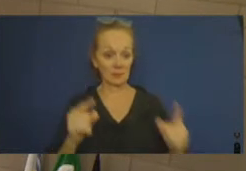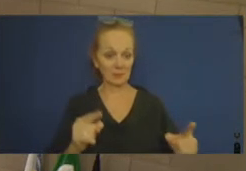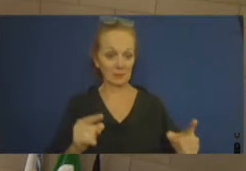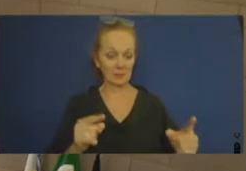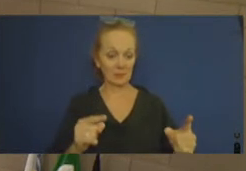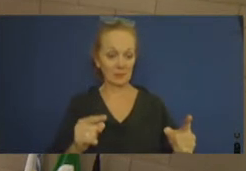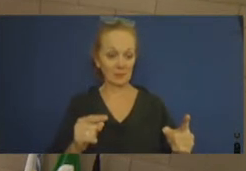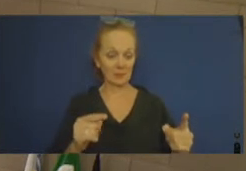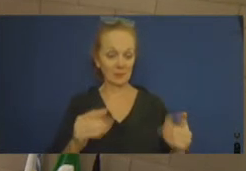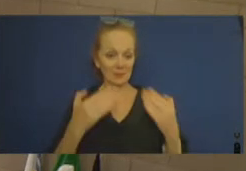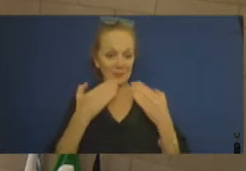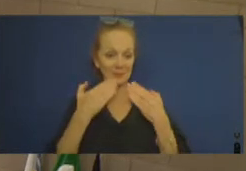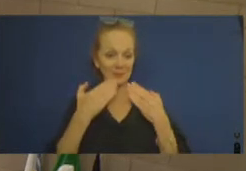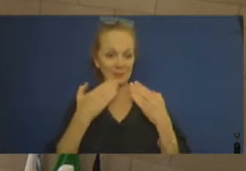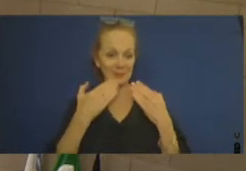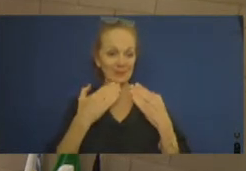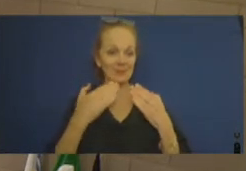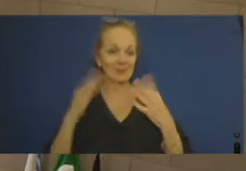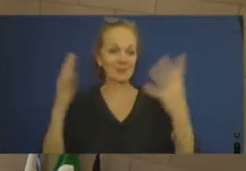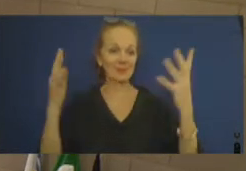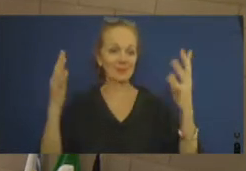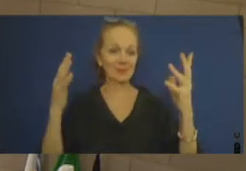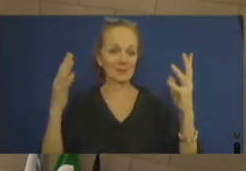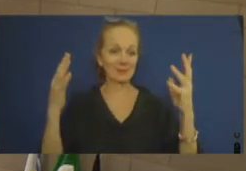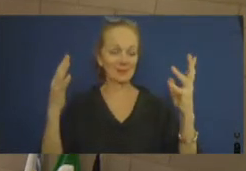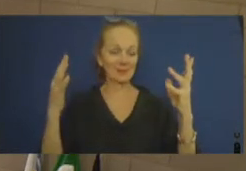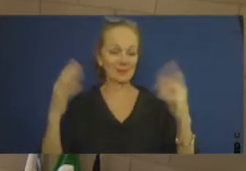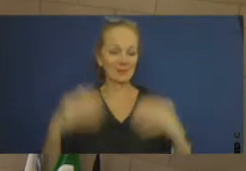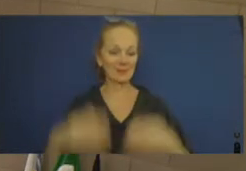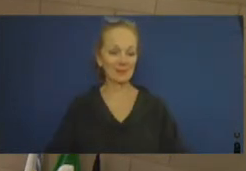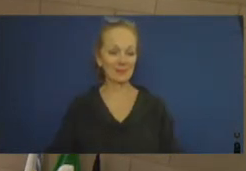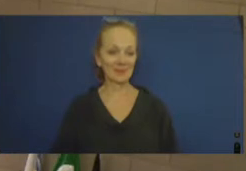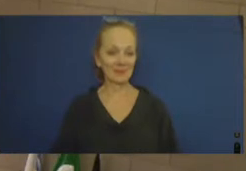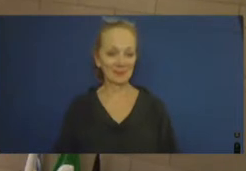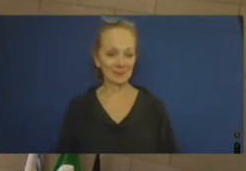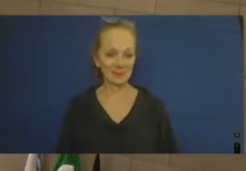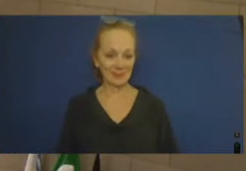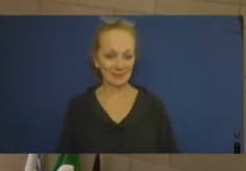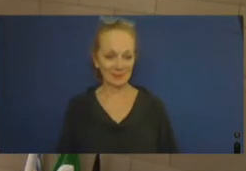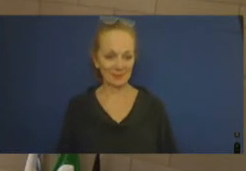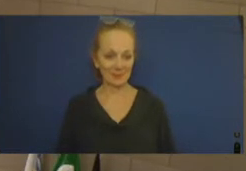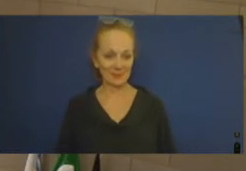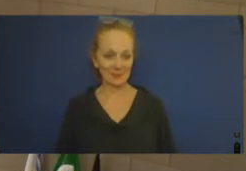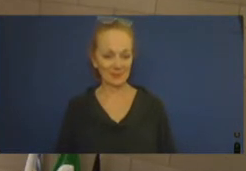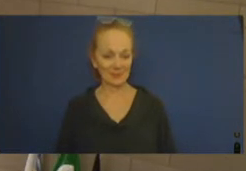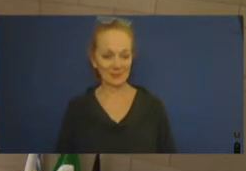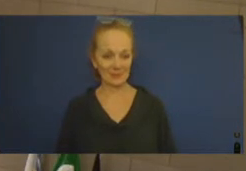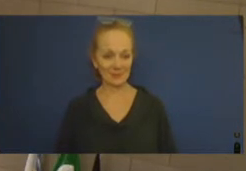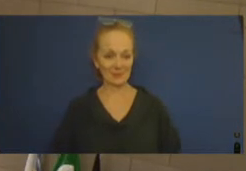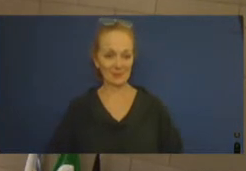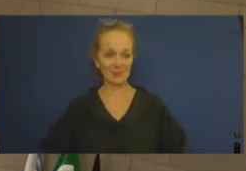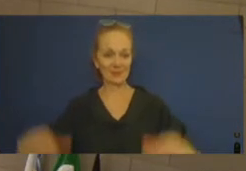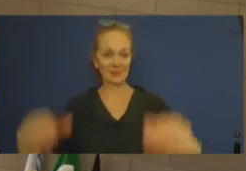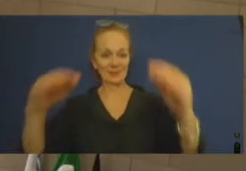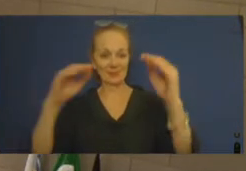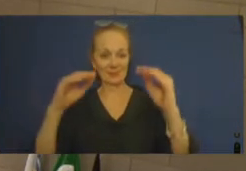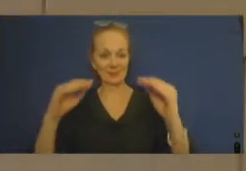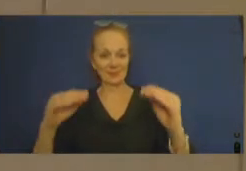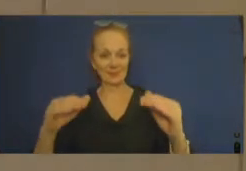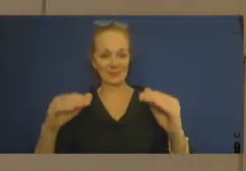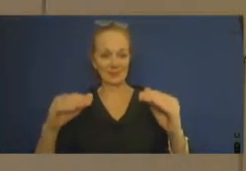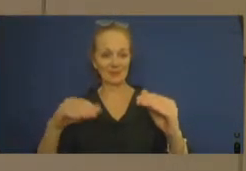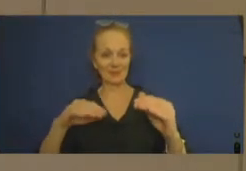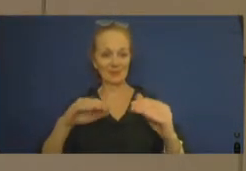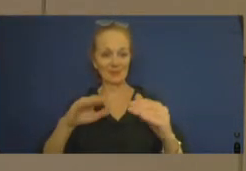thank you. All right. Next item on our agenda is a public hearing for